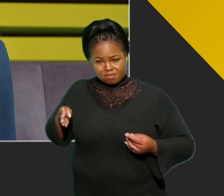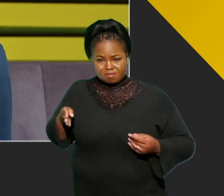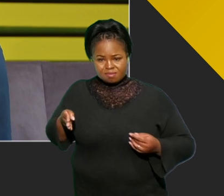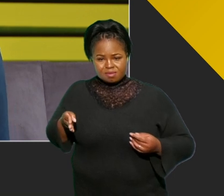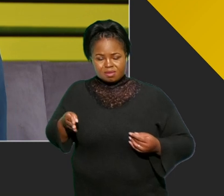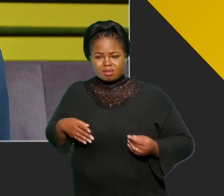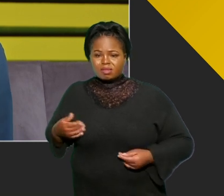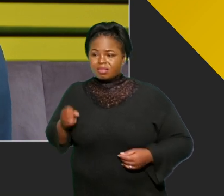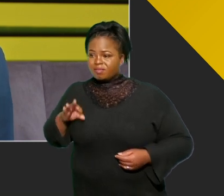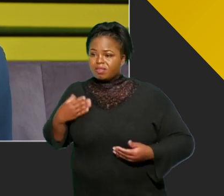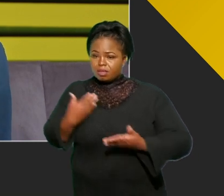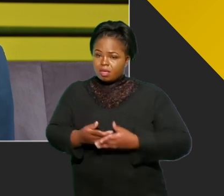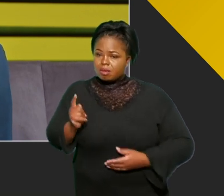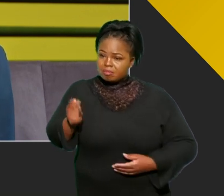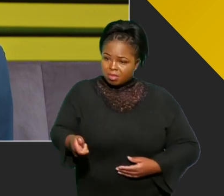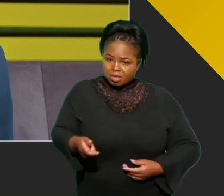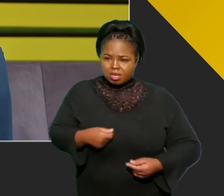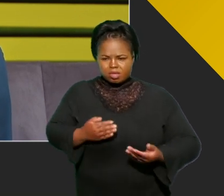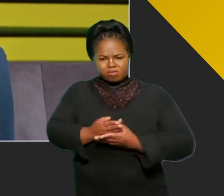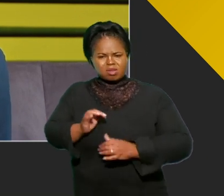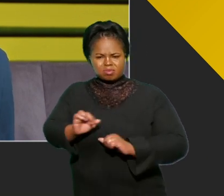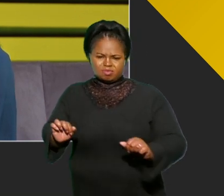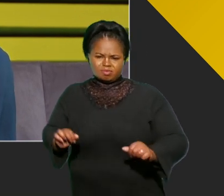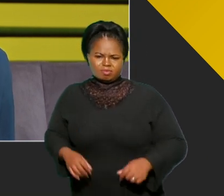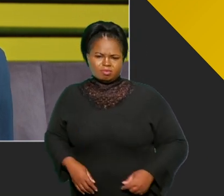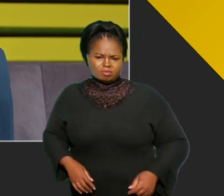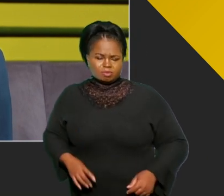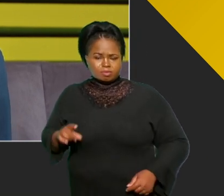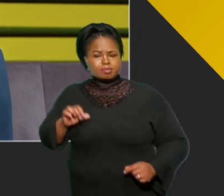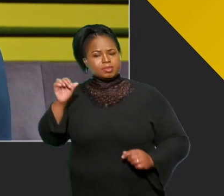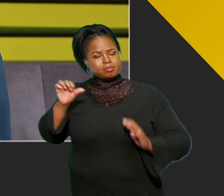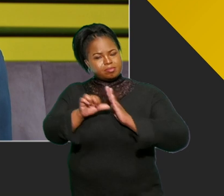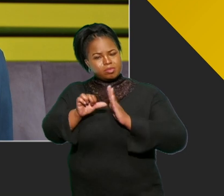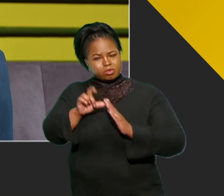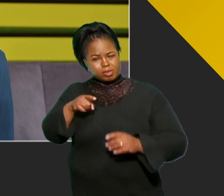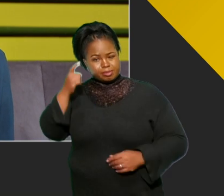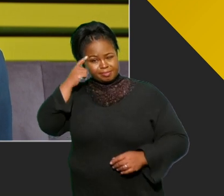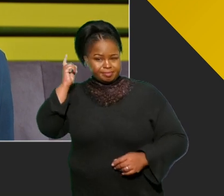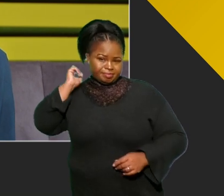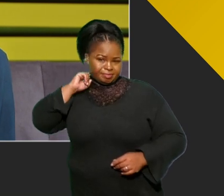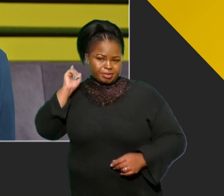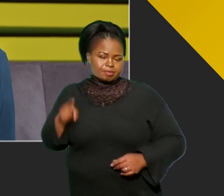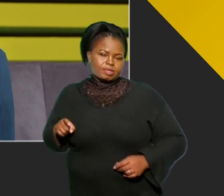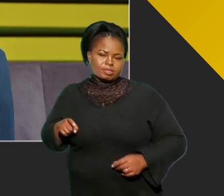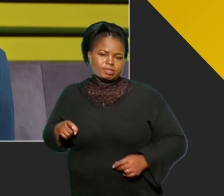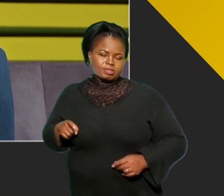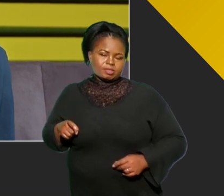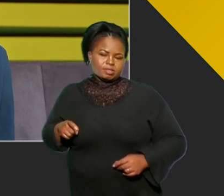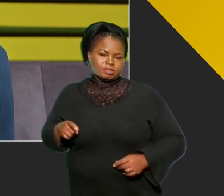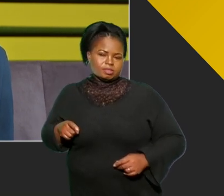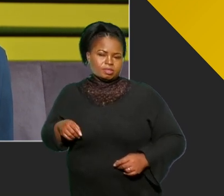their affordability, about their rights. Because I think it's important to always bear in mind when we discuss these issues,